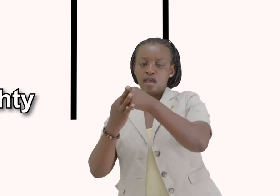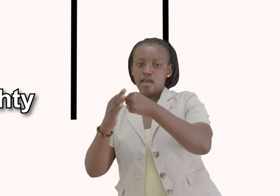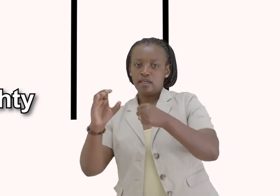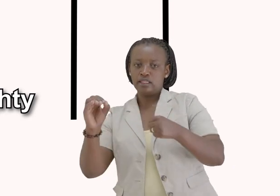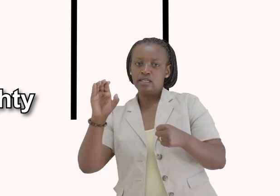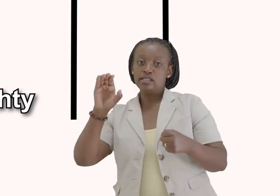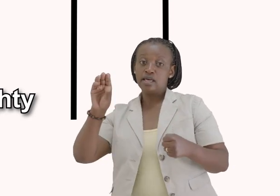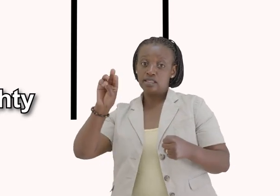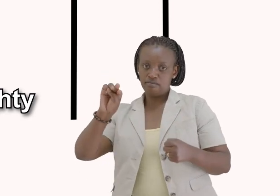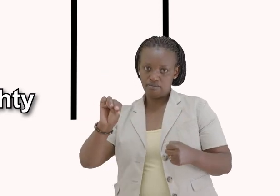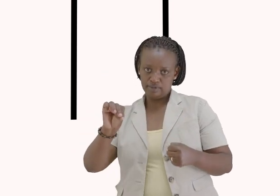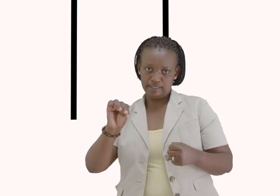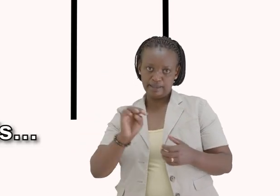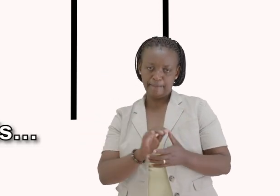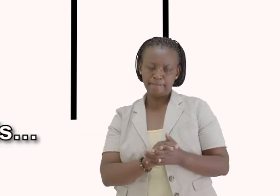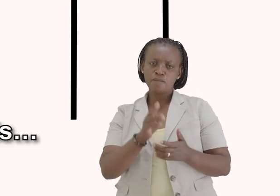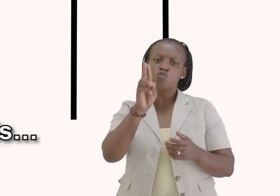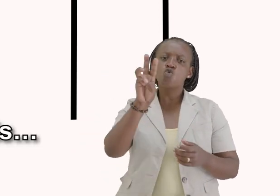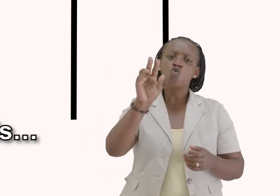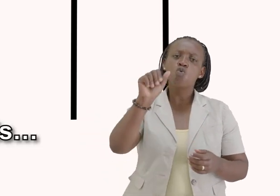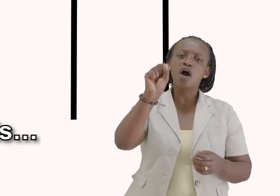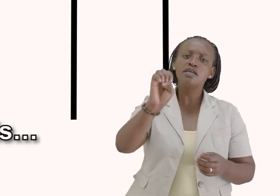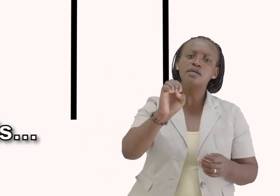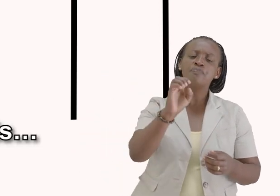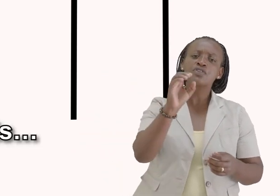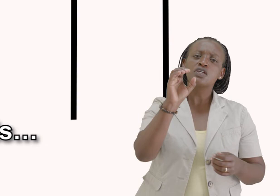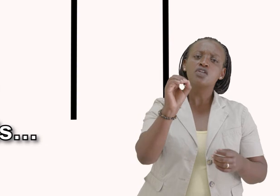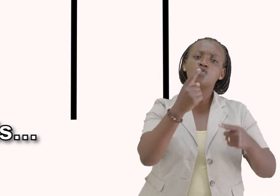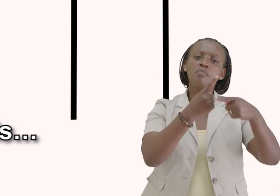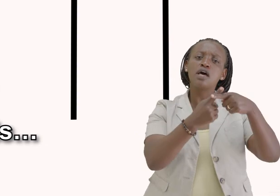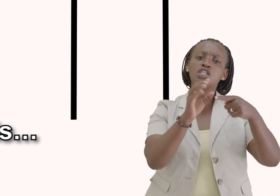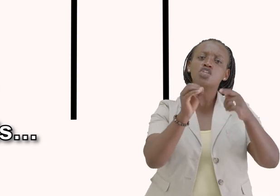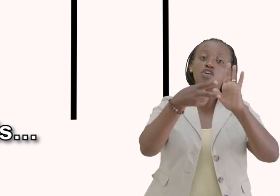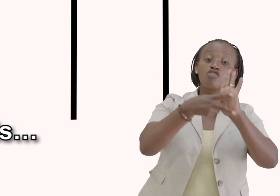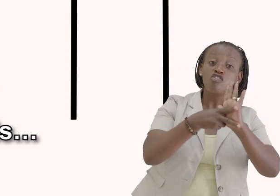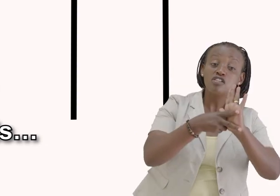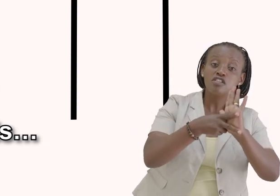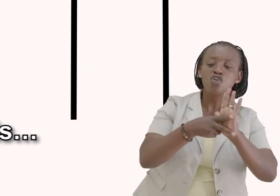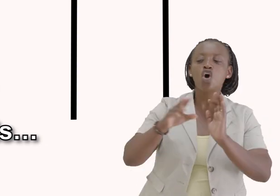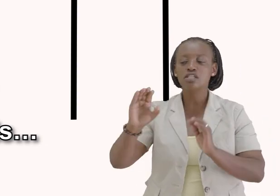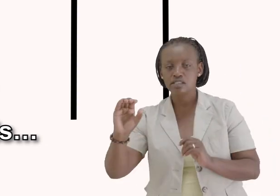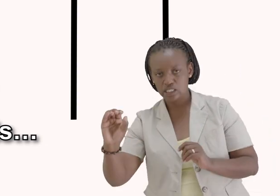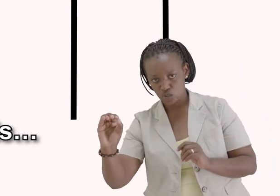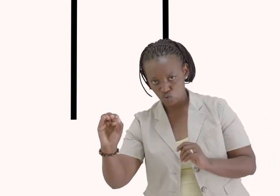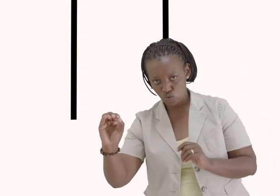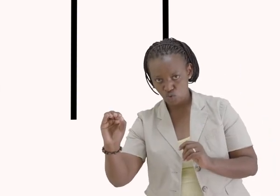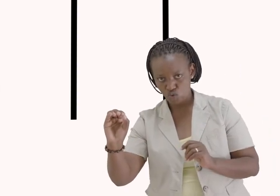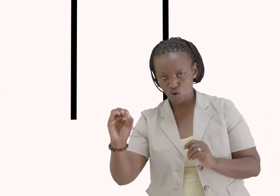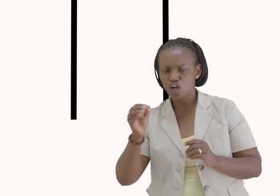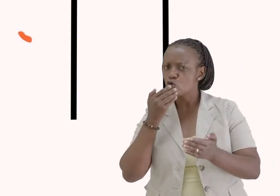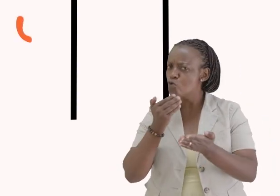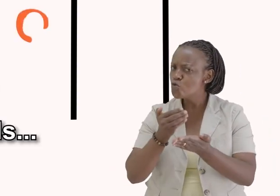380 centimeters. What's it? 0 plus 0 equals?